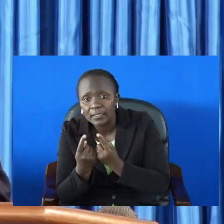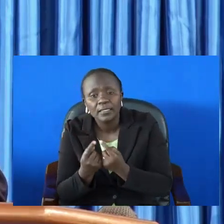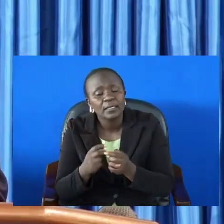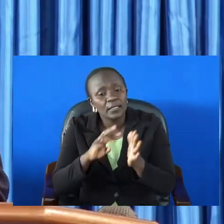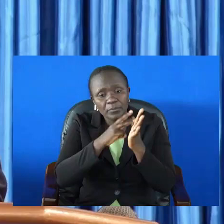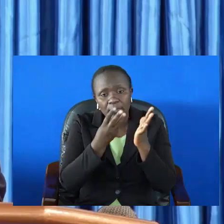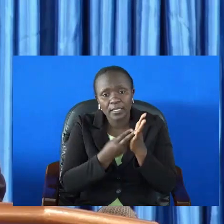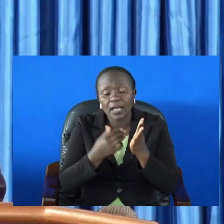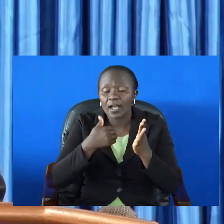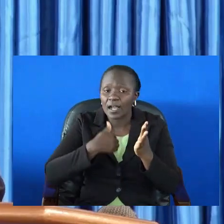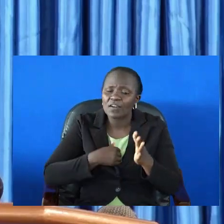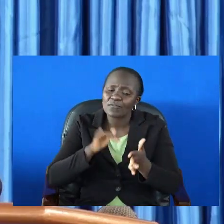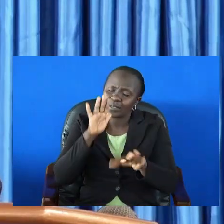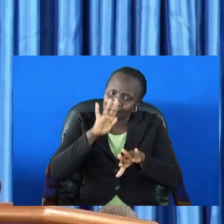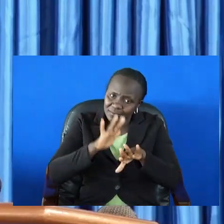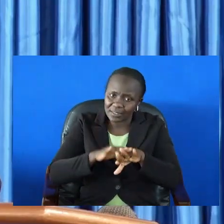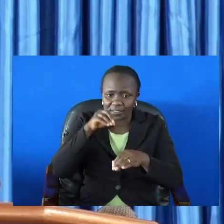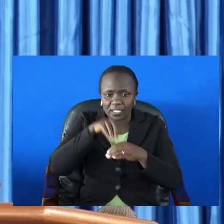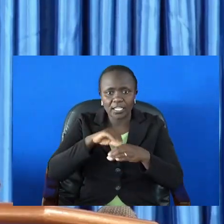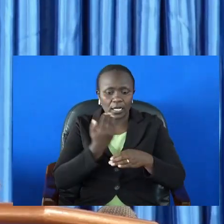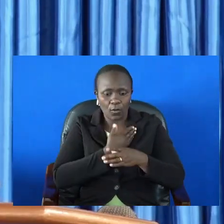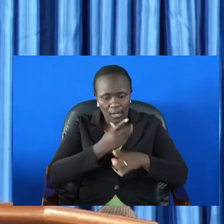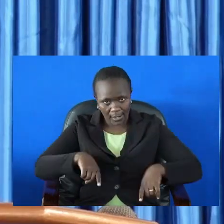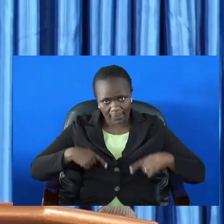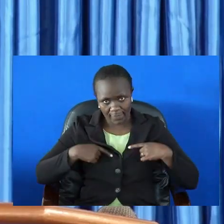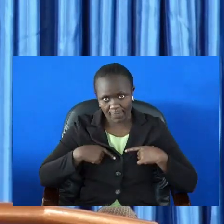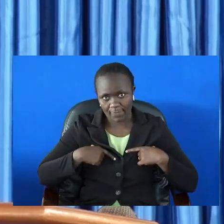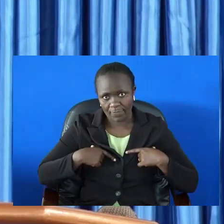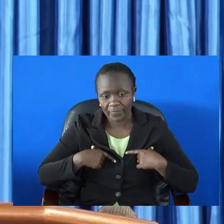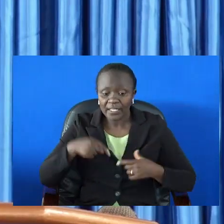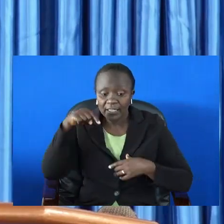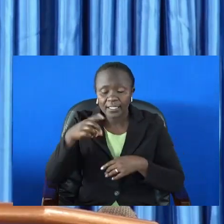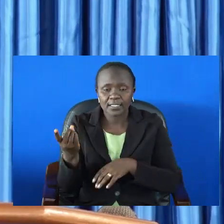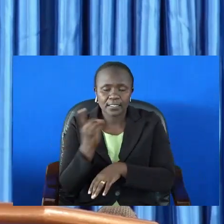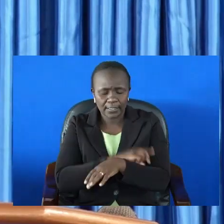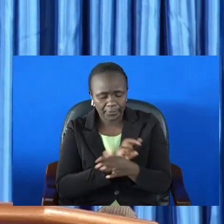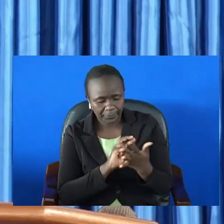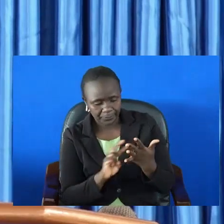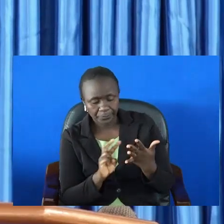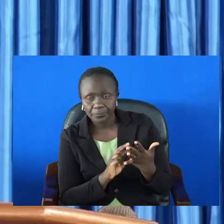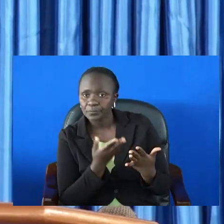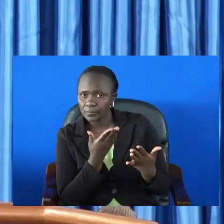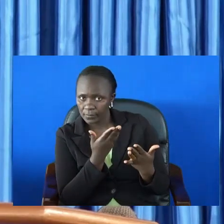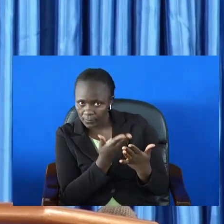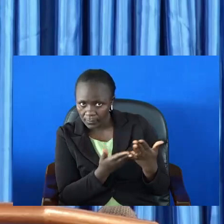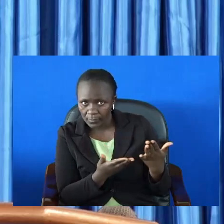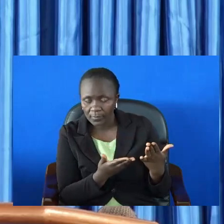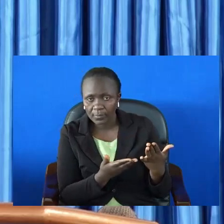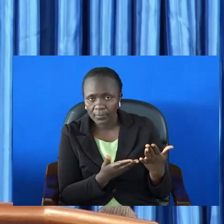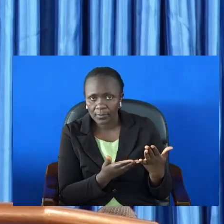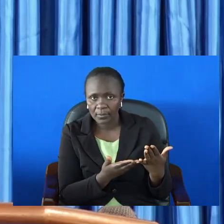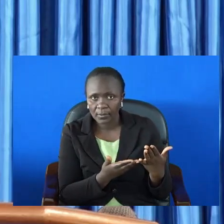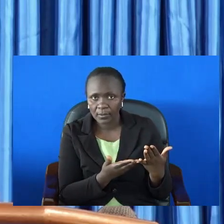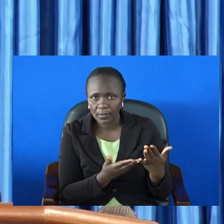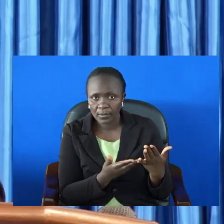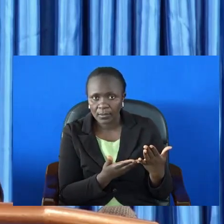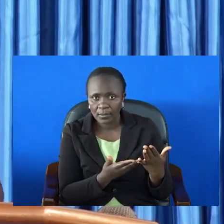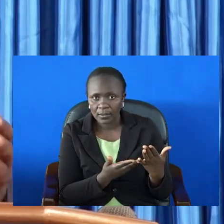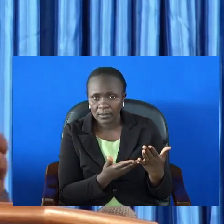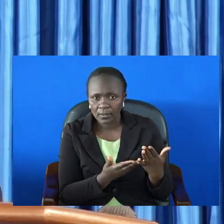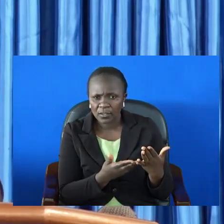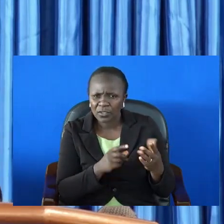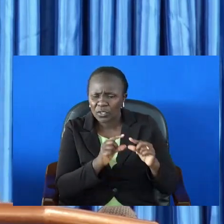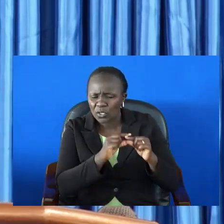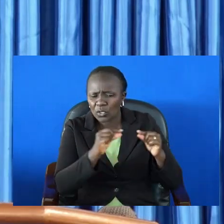meaning and have an impact in our lives. Today, as we look unto this, I want to get you to a very